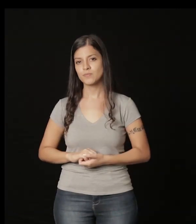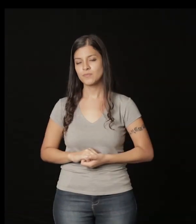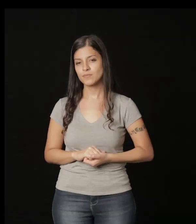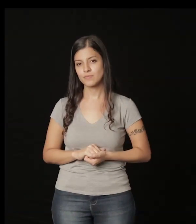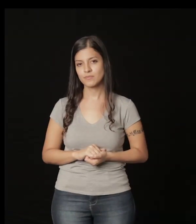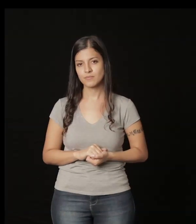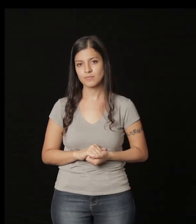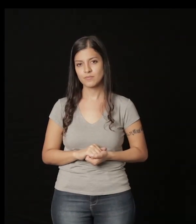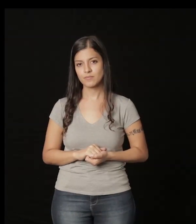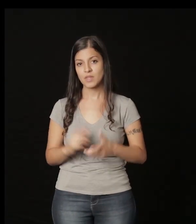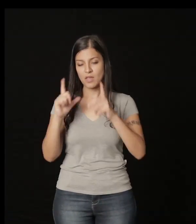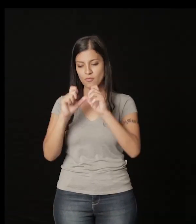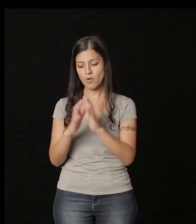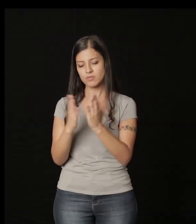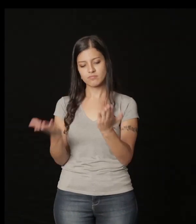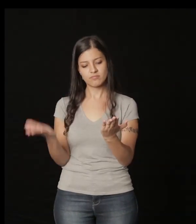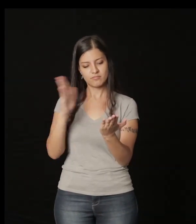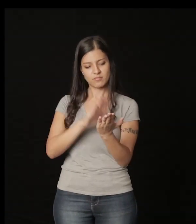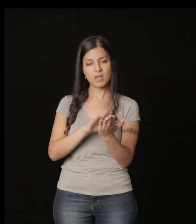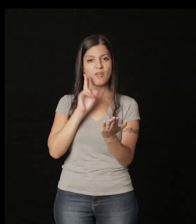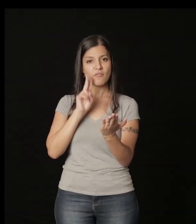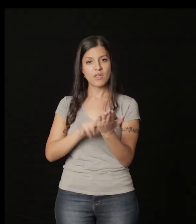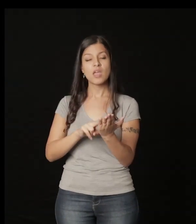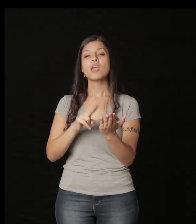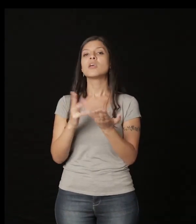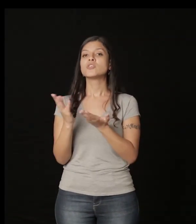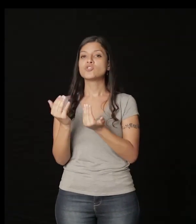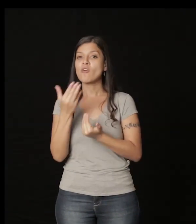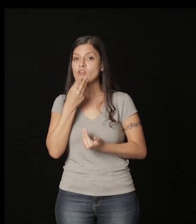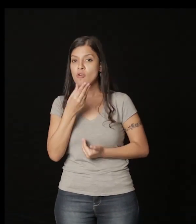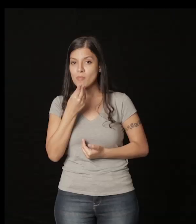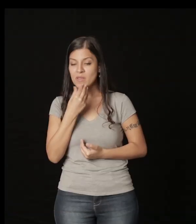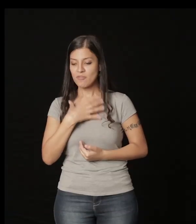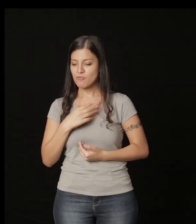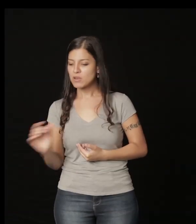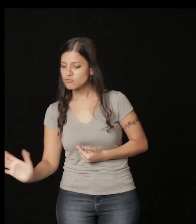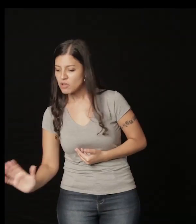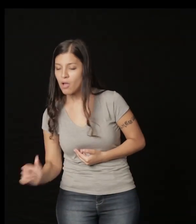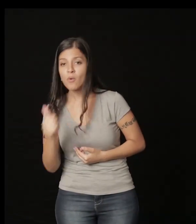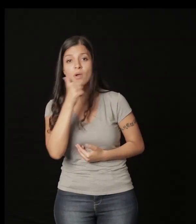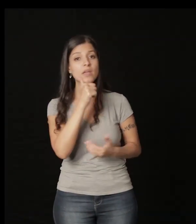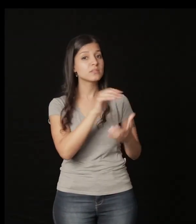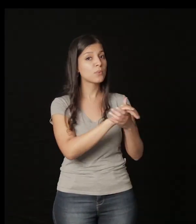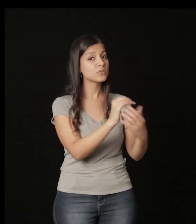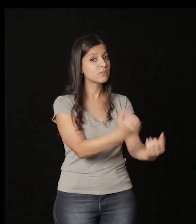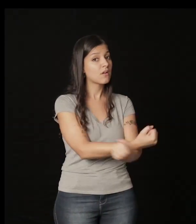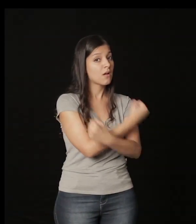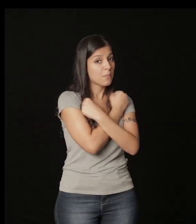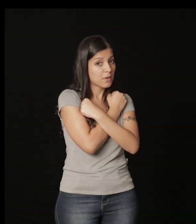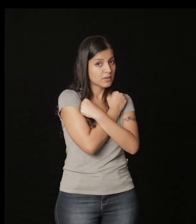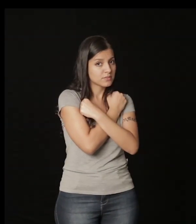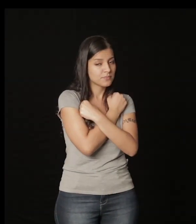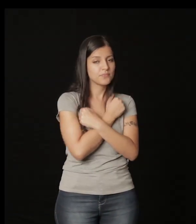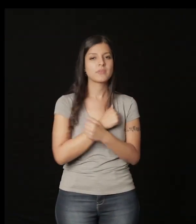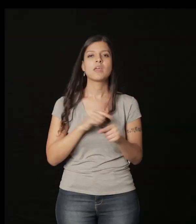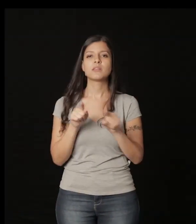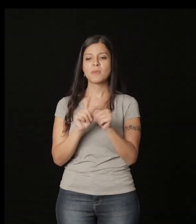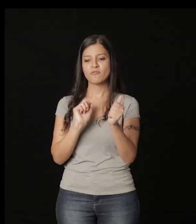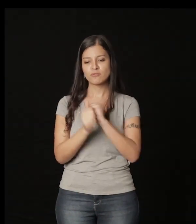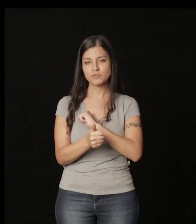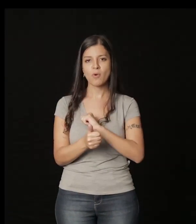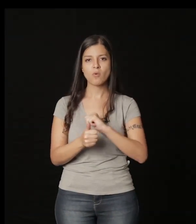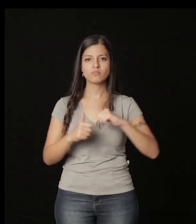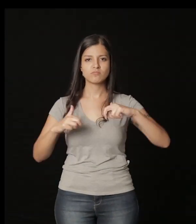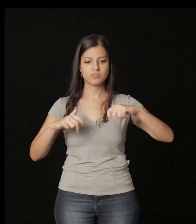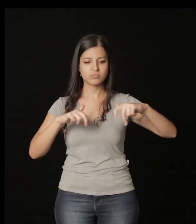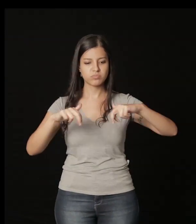soldiers. And you see in these albums, you see young men hugging their wives, saying goodbye to their children, playing